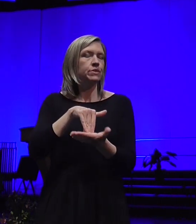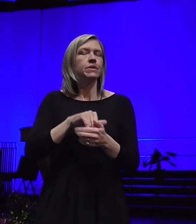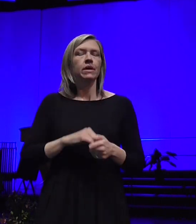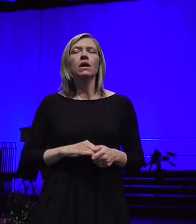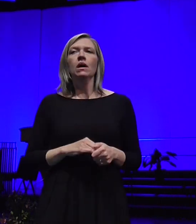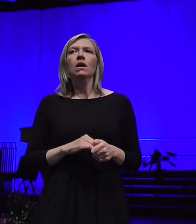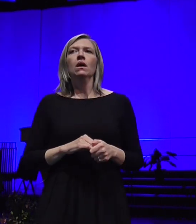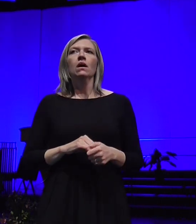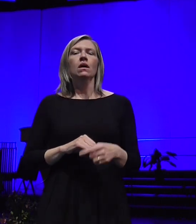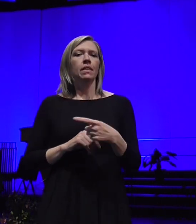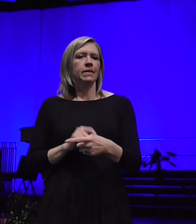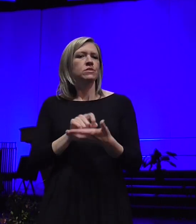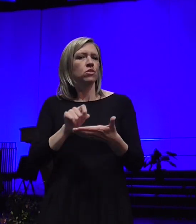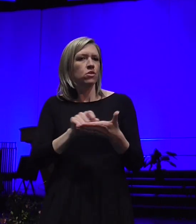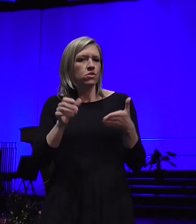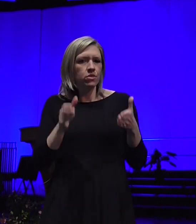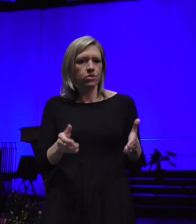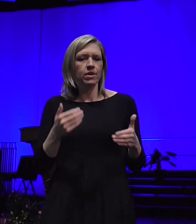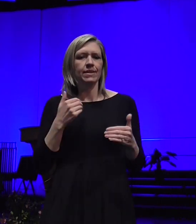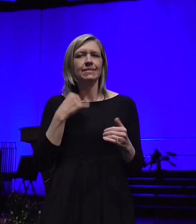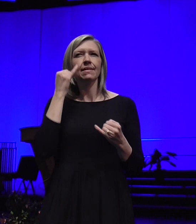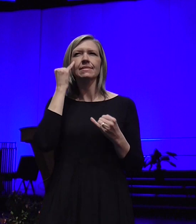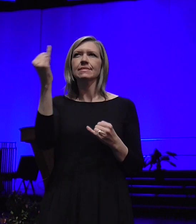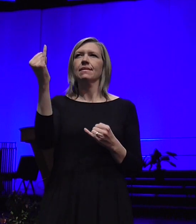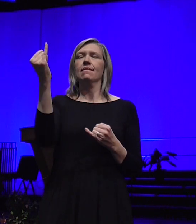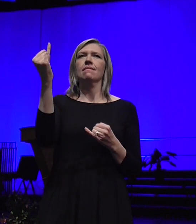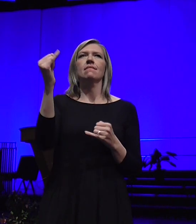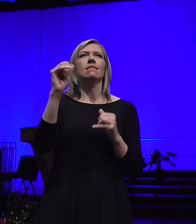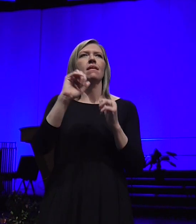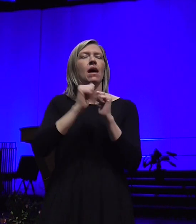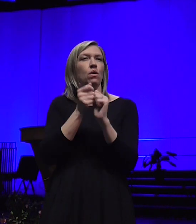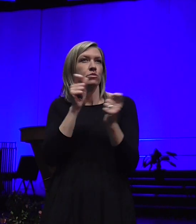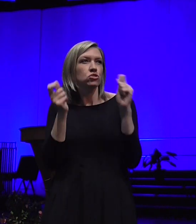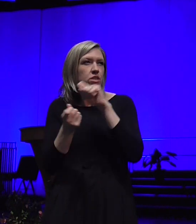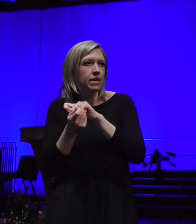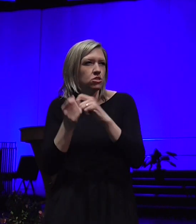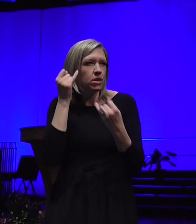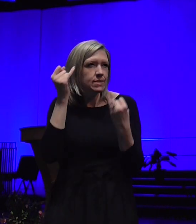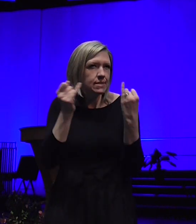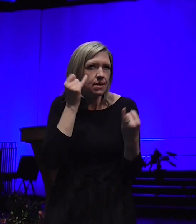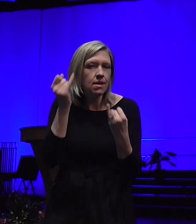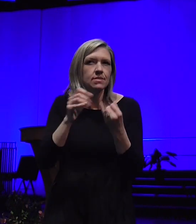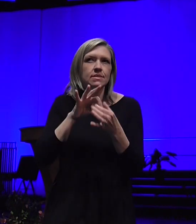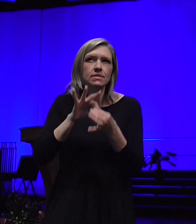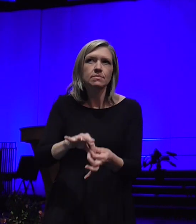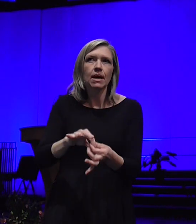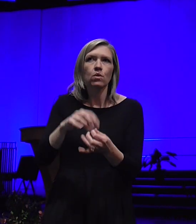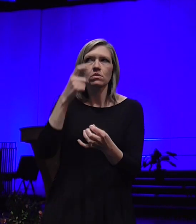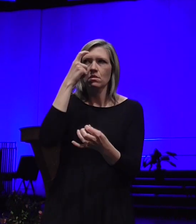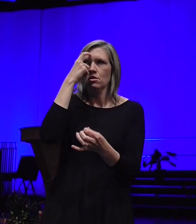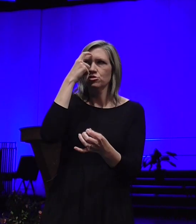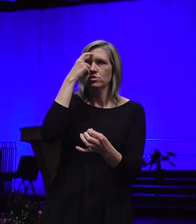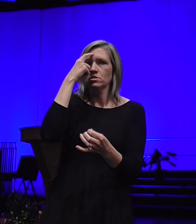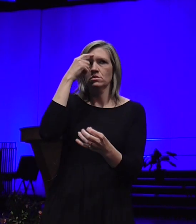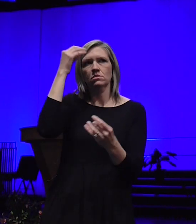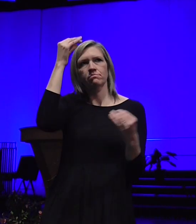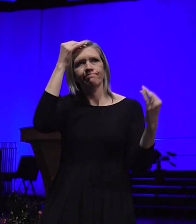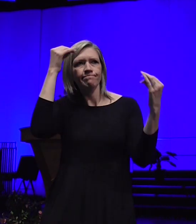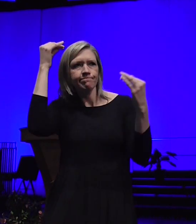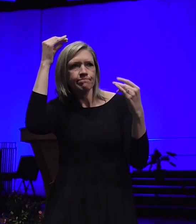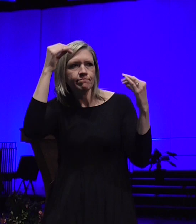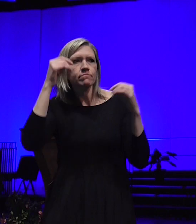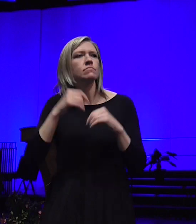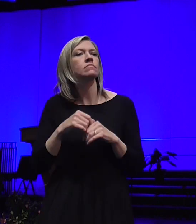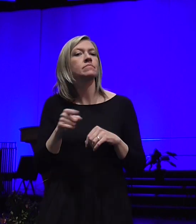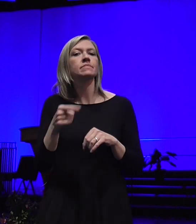he has this idea about changing our ideas about consciousness.